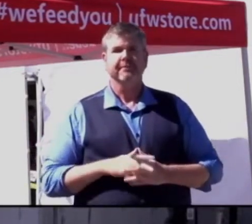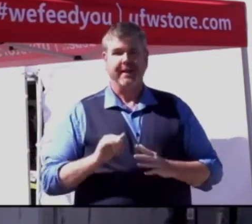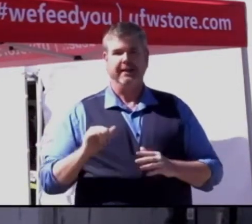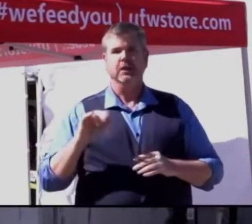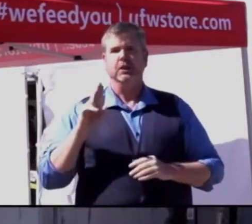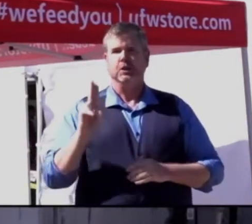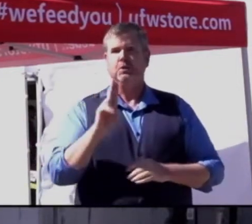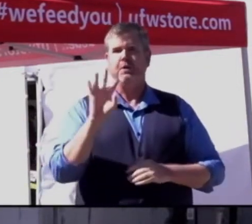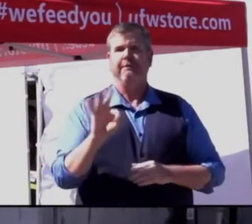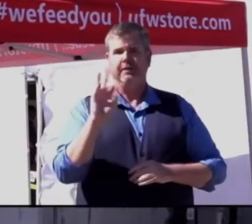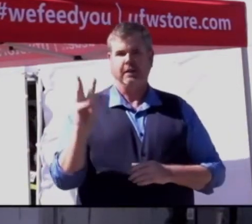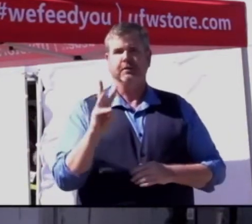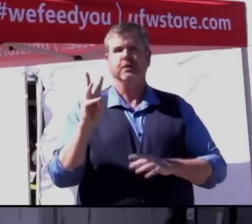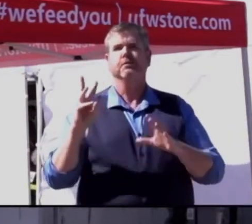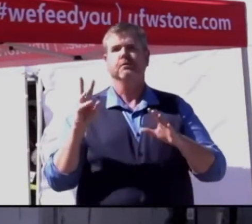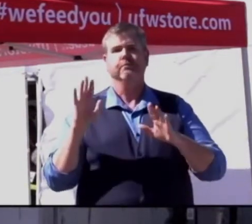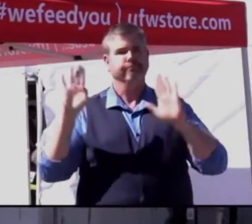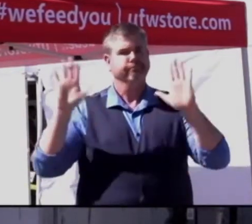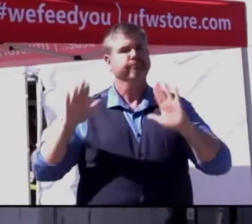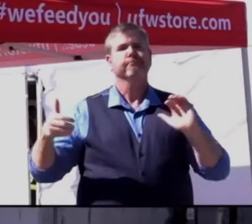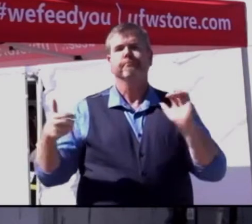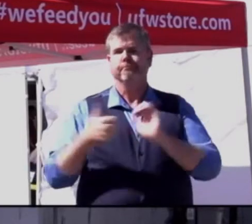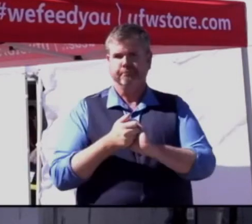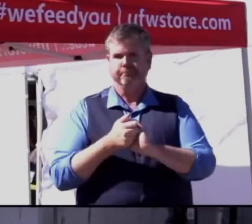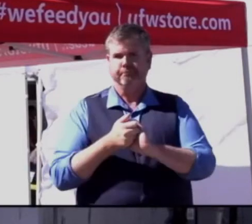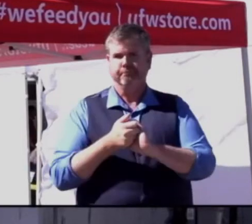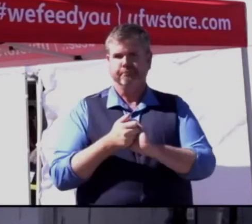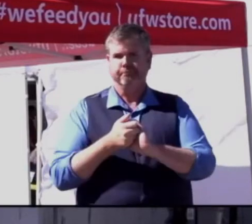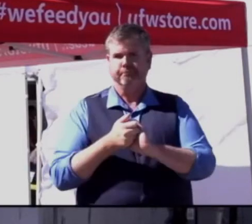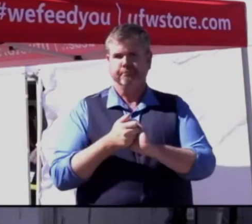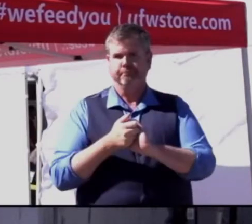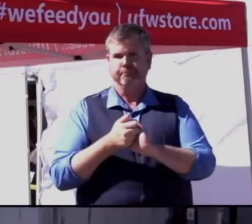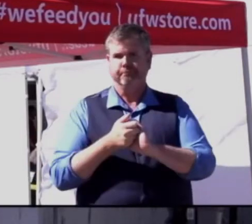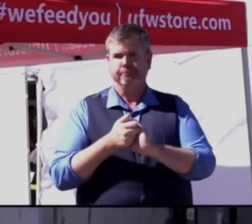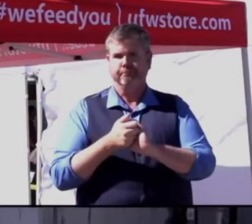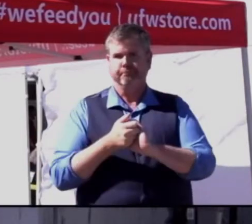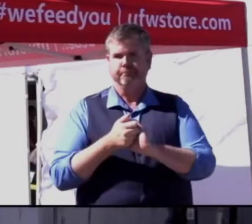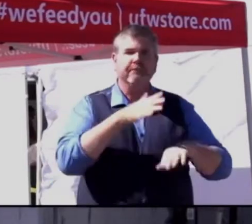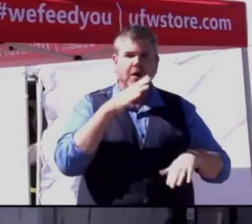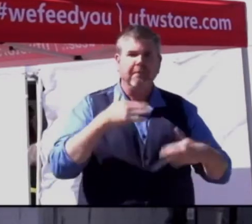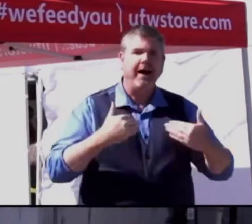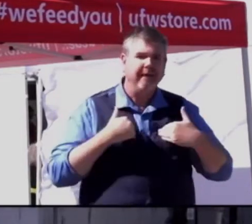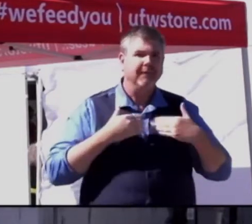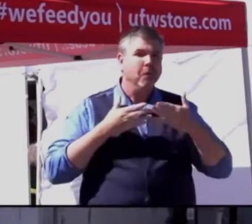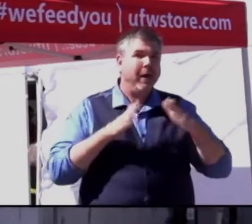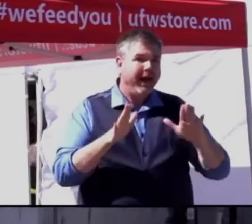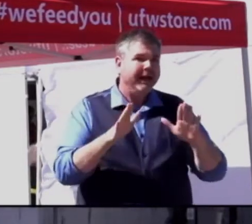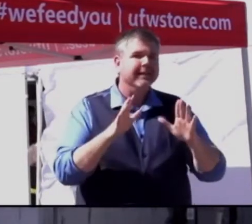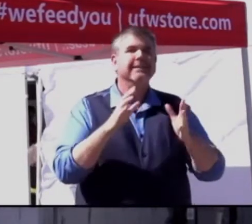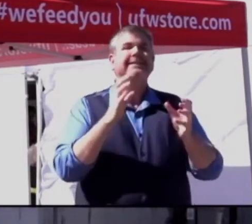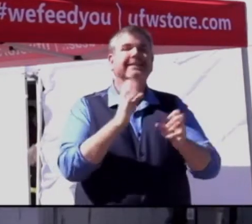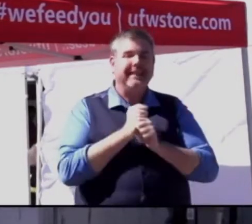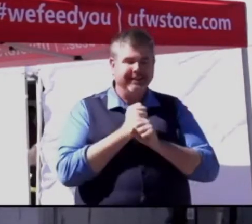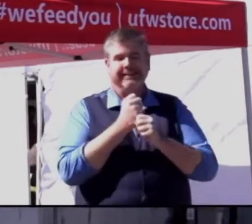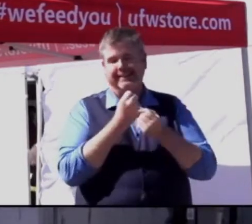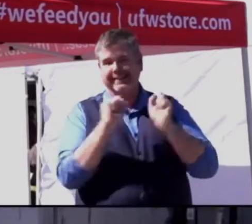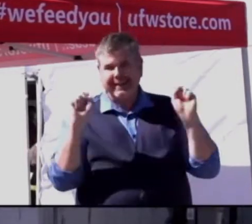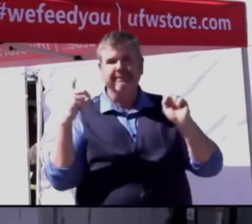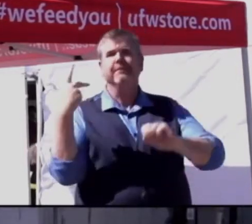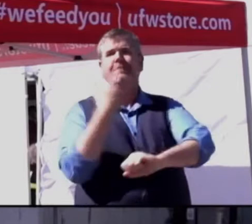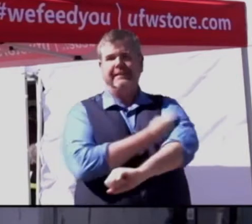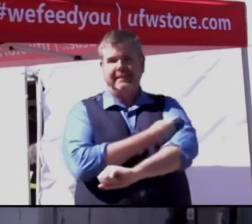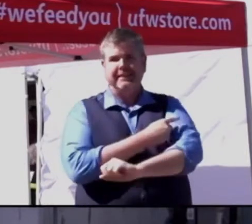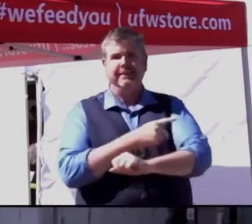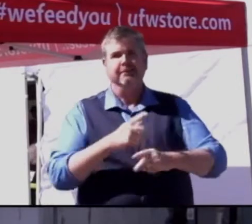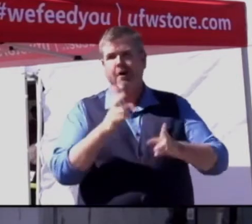incredible partners, making sure that people in the fields have the message they need to stay healthy and safe. So it is really my honor here to say that